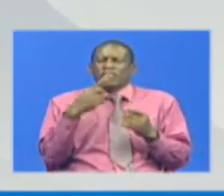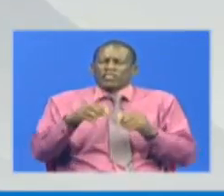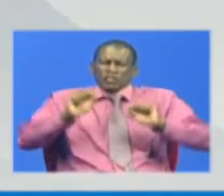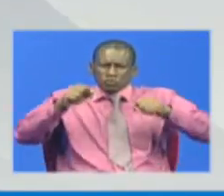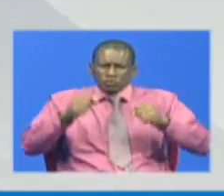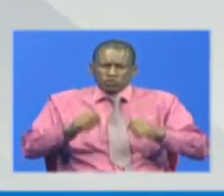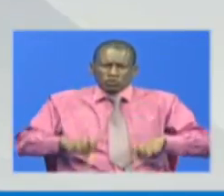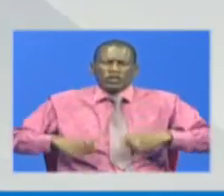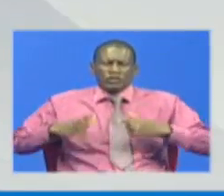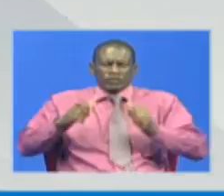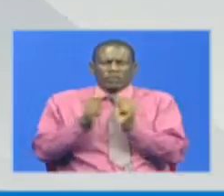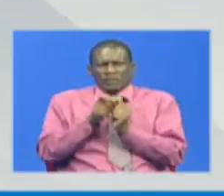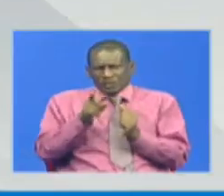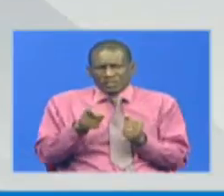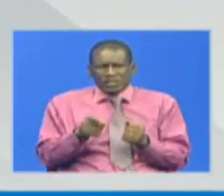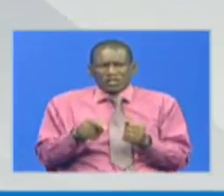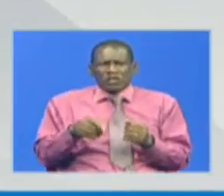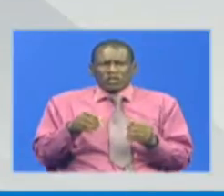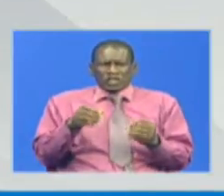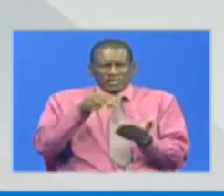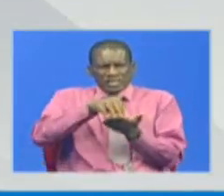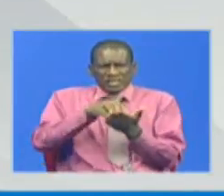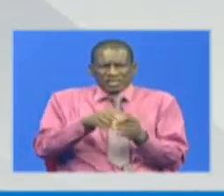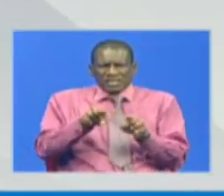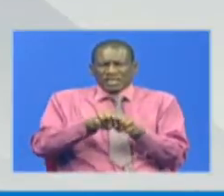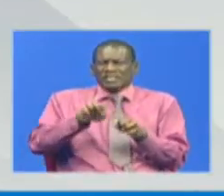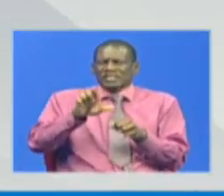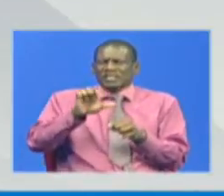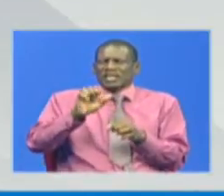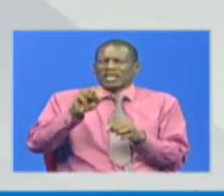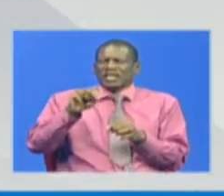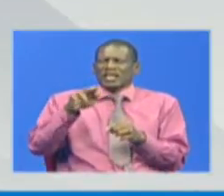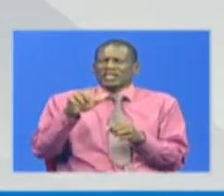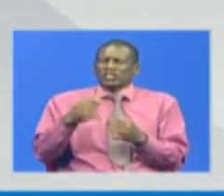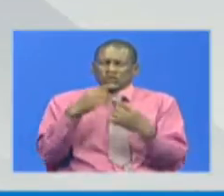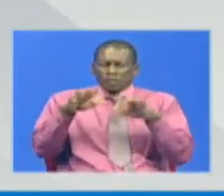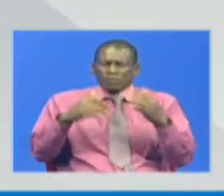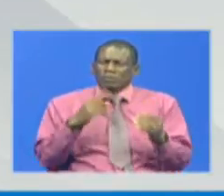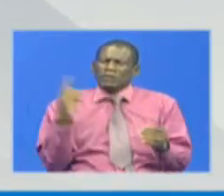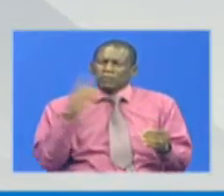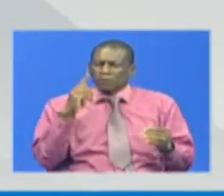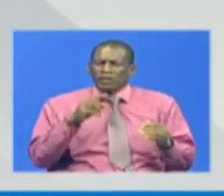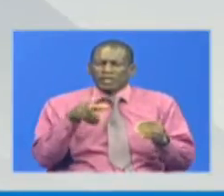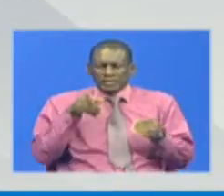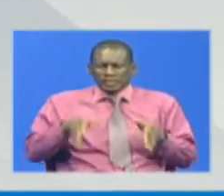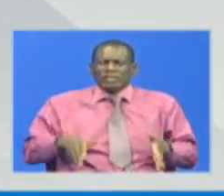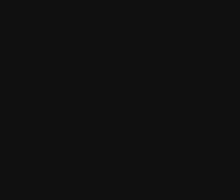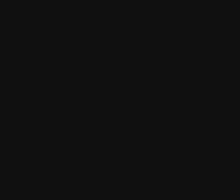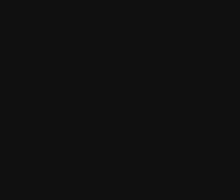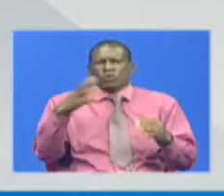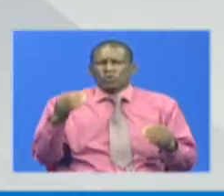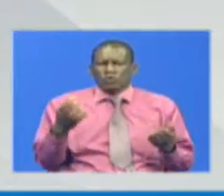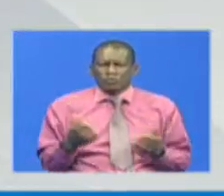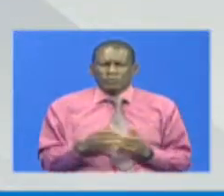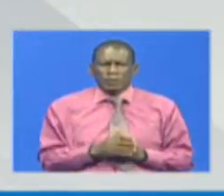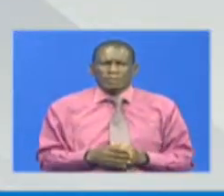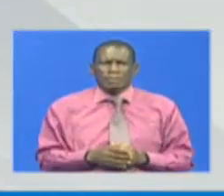Is this the case? And when Linus talks about being ruthless, do you feel that's the way to go?